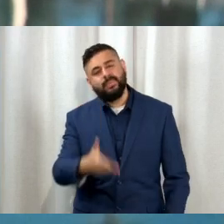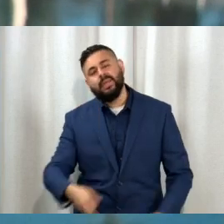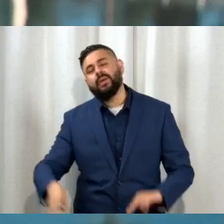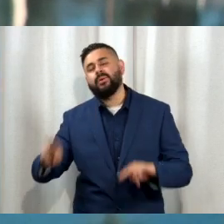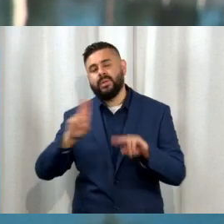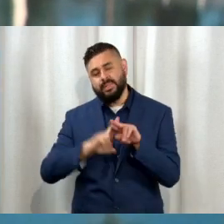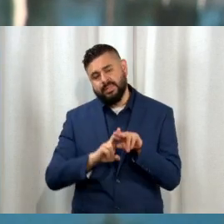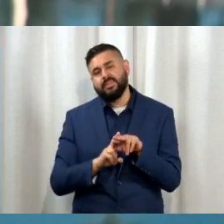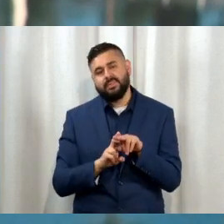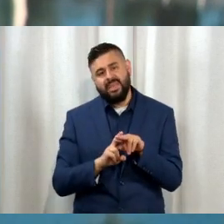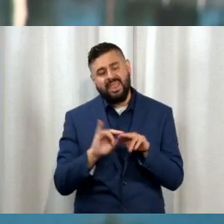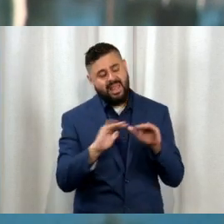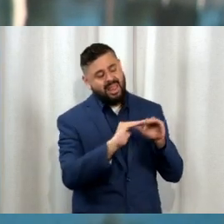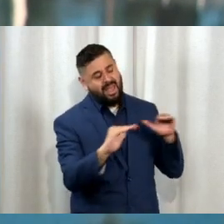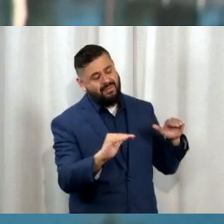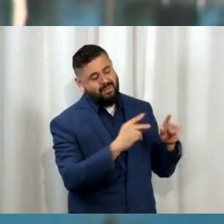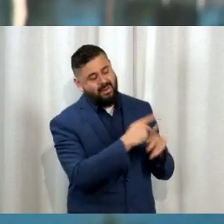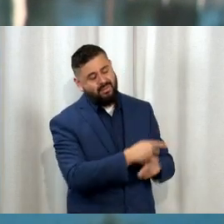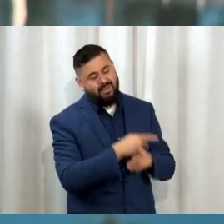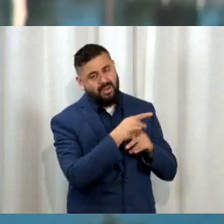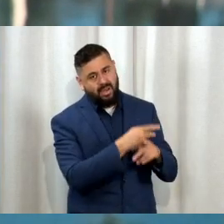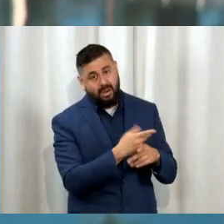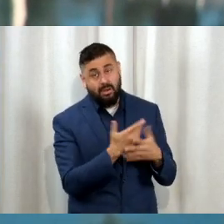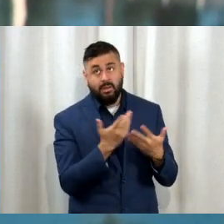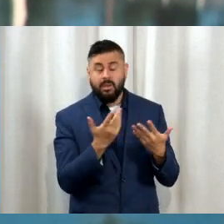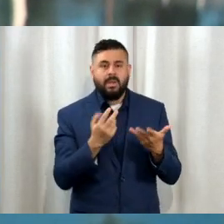continuums. So to put that into perspective locally,